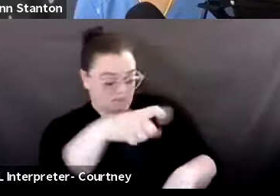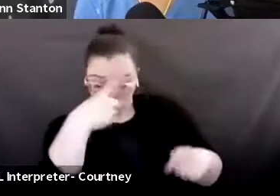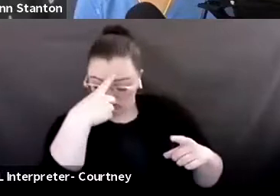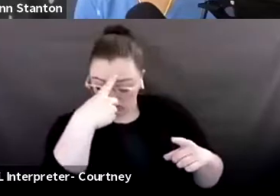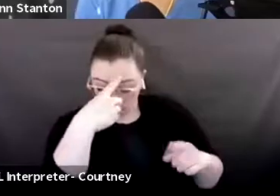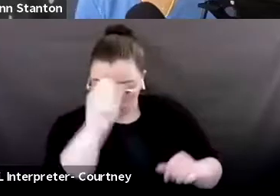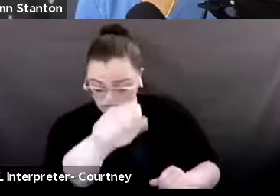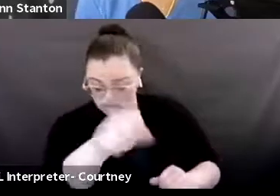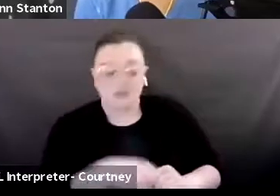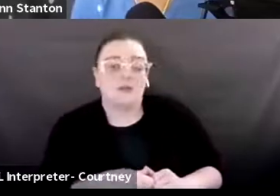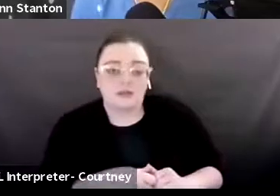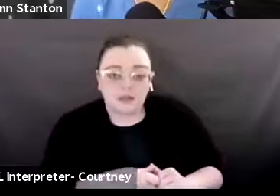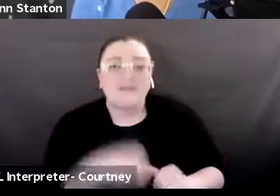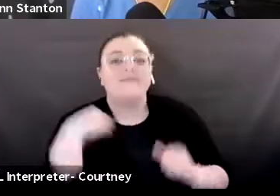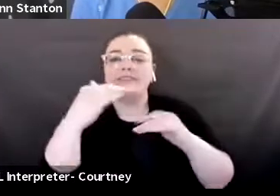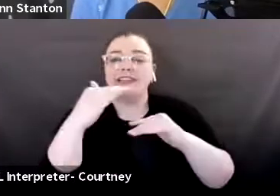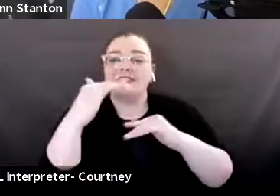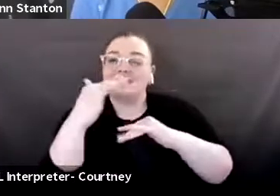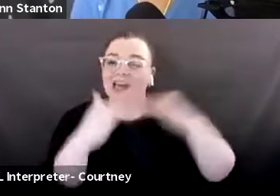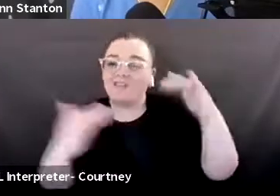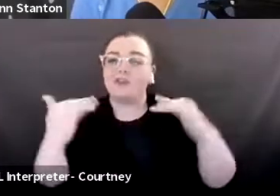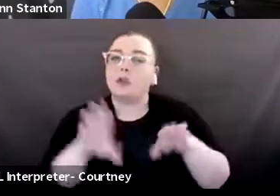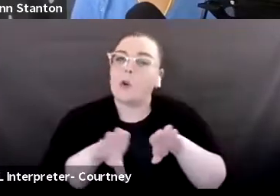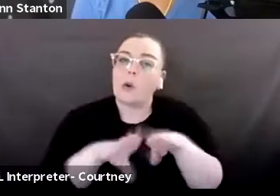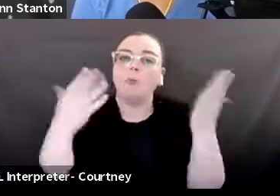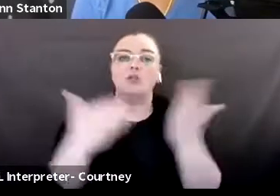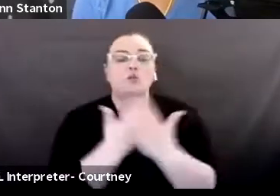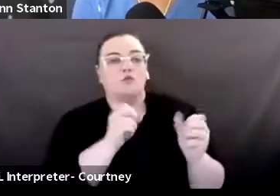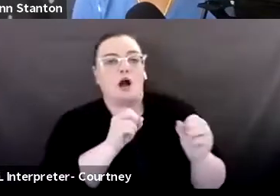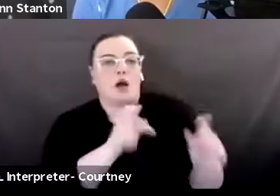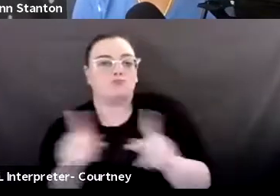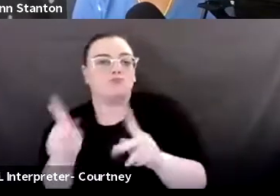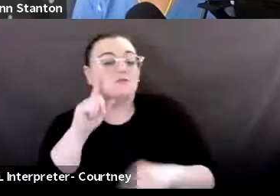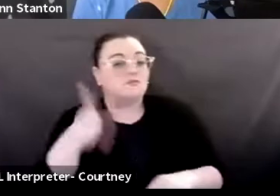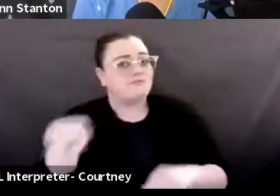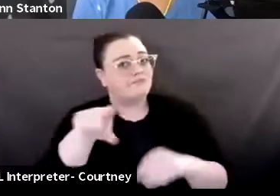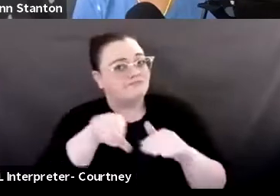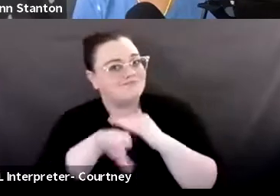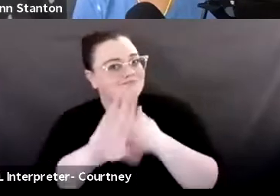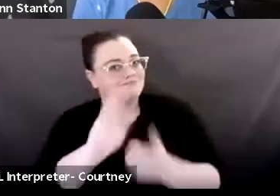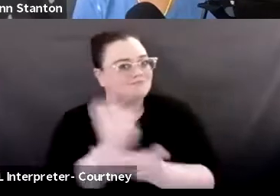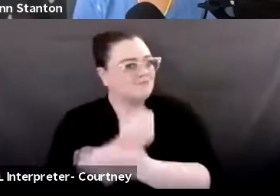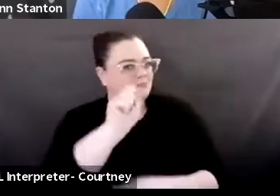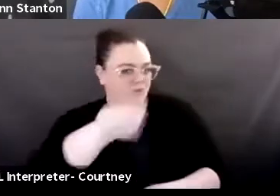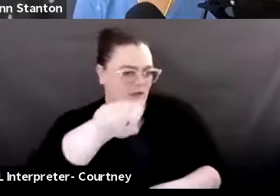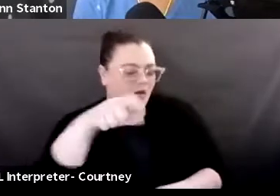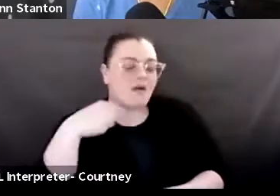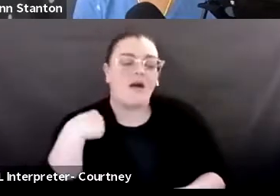that diversity has opened some doors. And we're